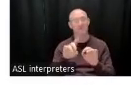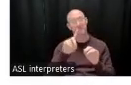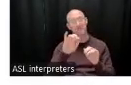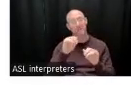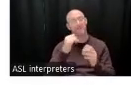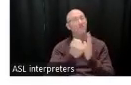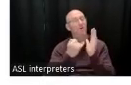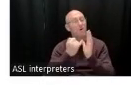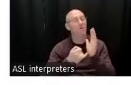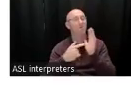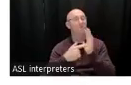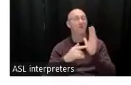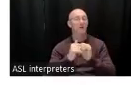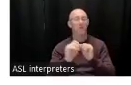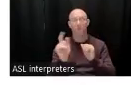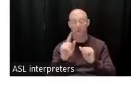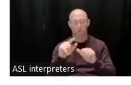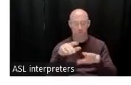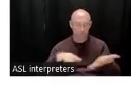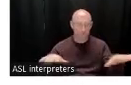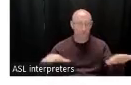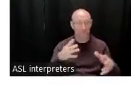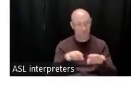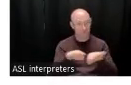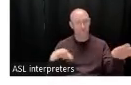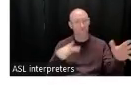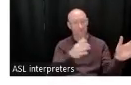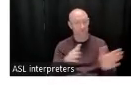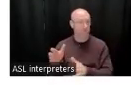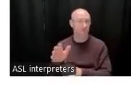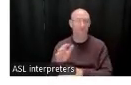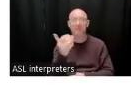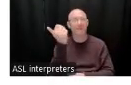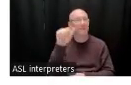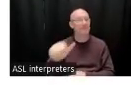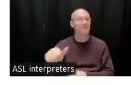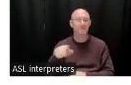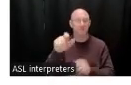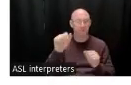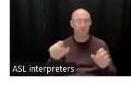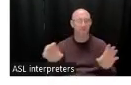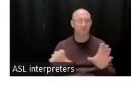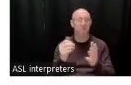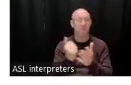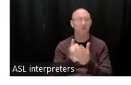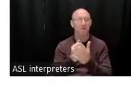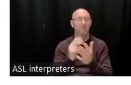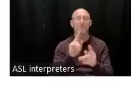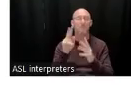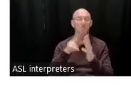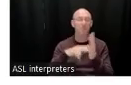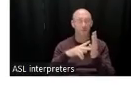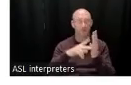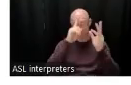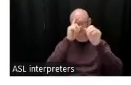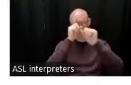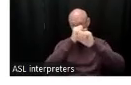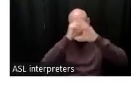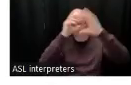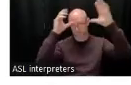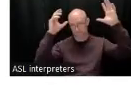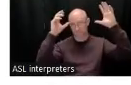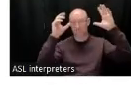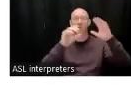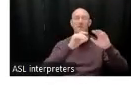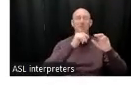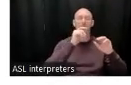diagrams to show how things are located, even floor plans, anything that you can do to help reviewers not just visualize what you're proposing to